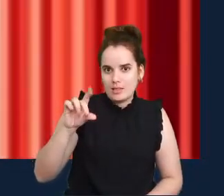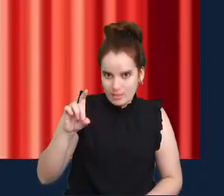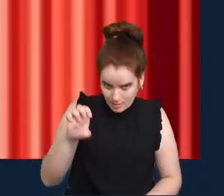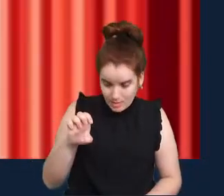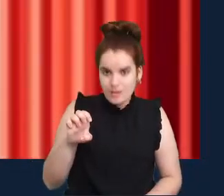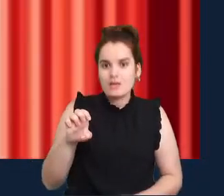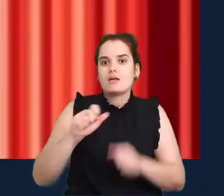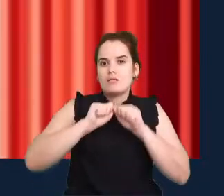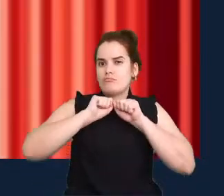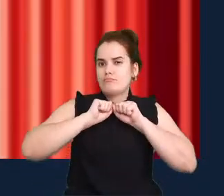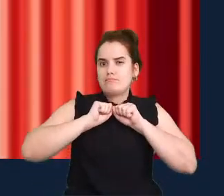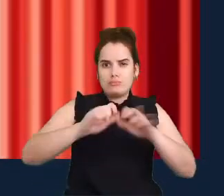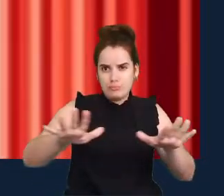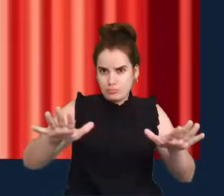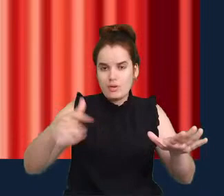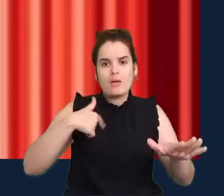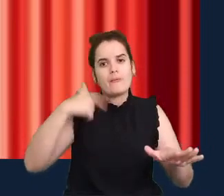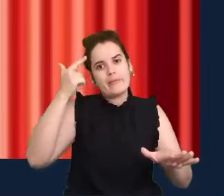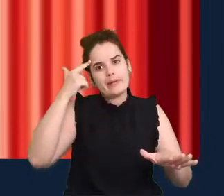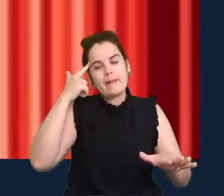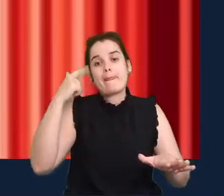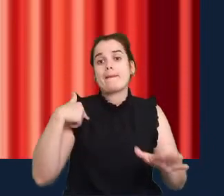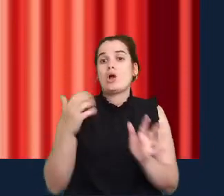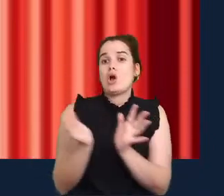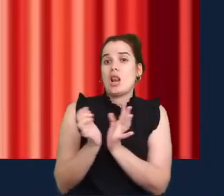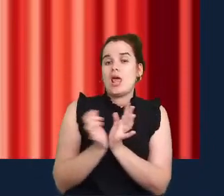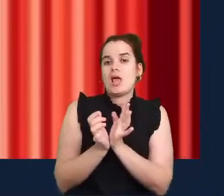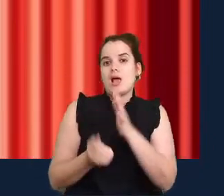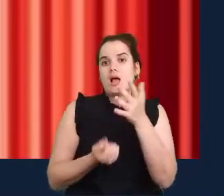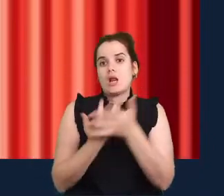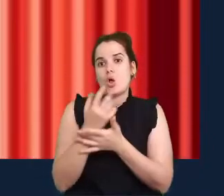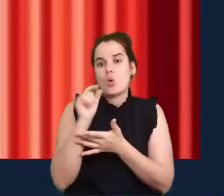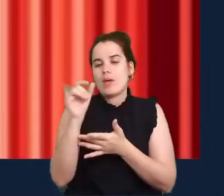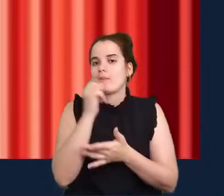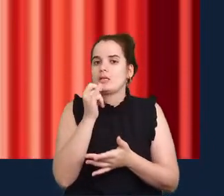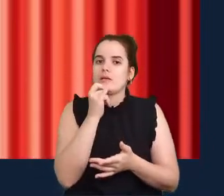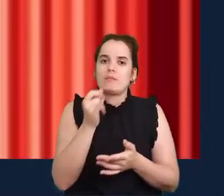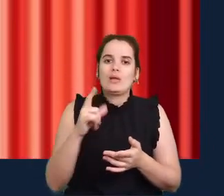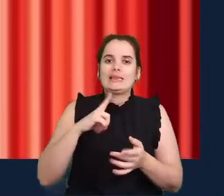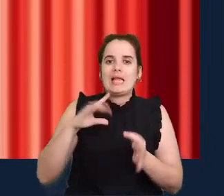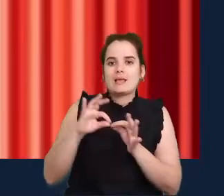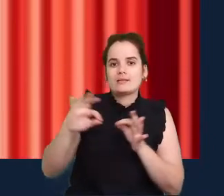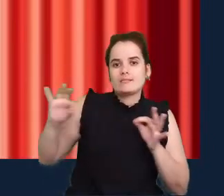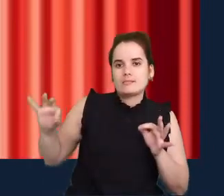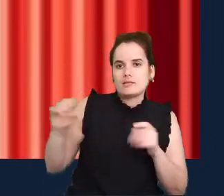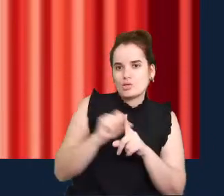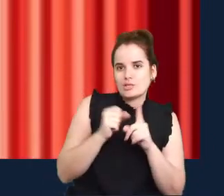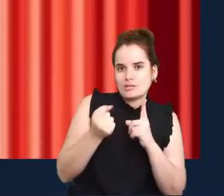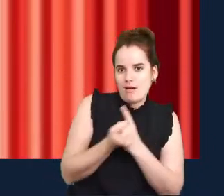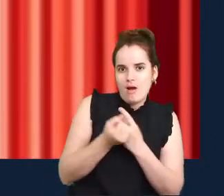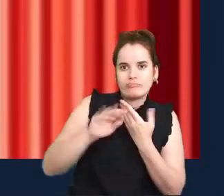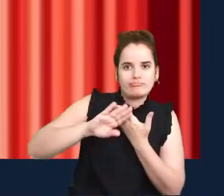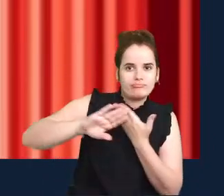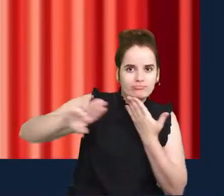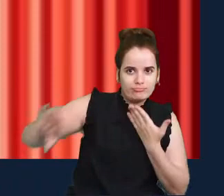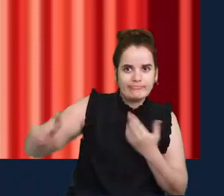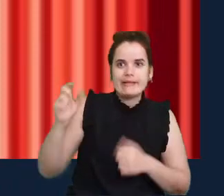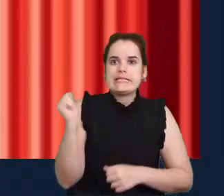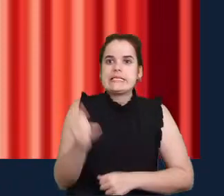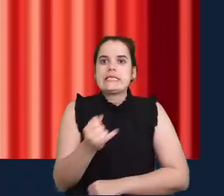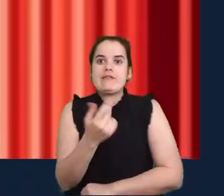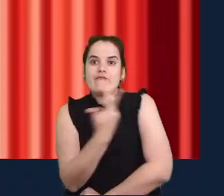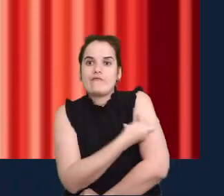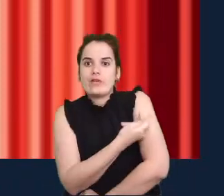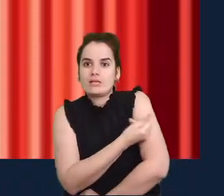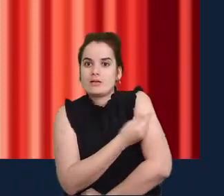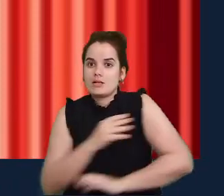distancing is in place, what happens when vaccination rates are high. So, just explaining these metrics through simulations.